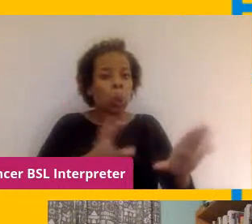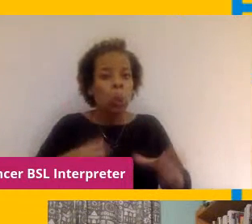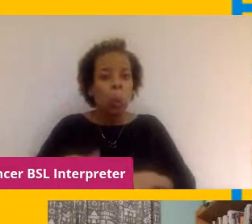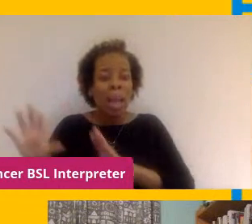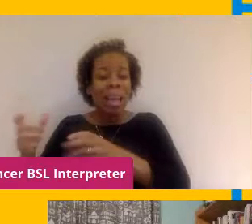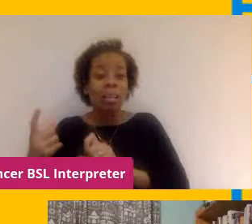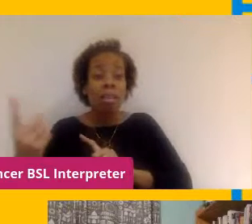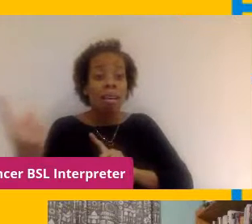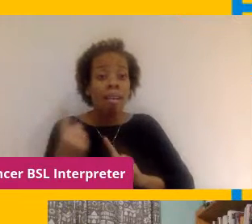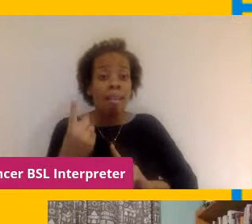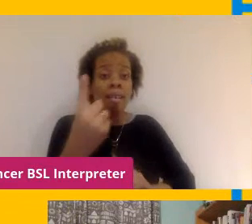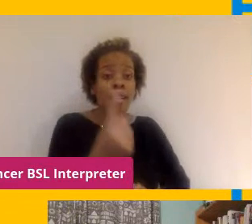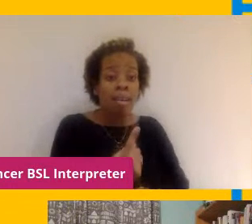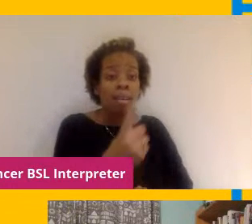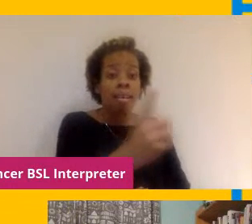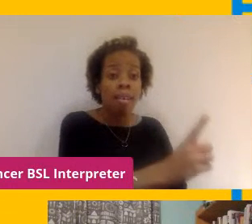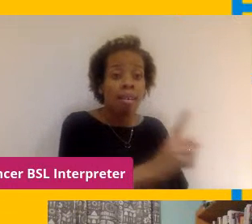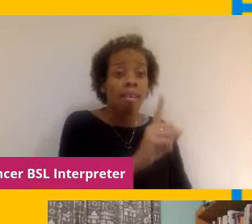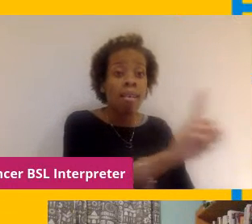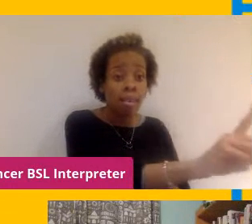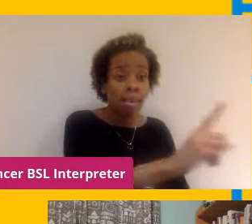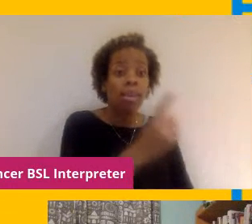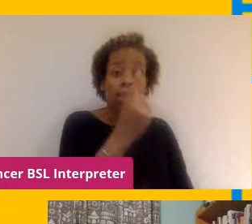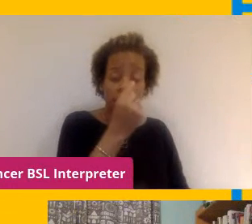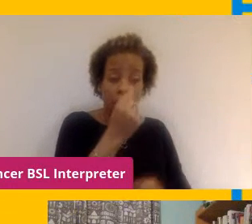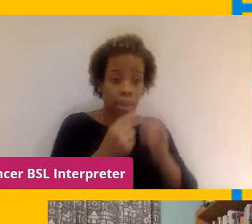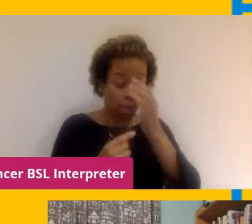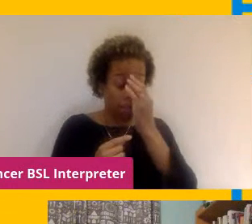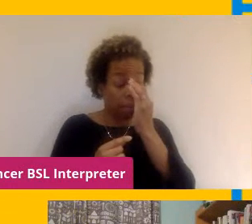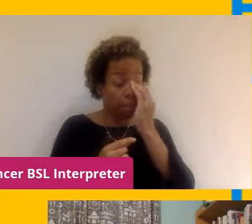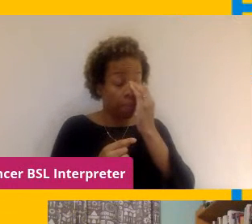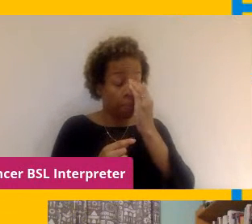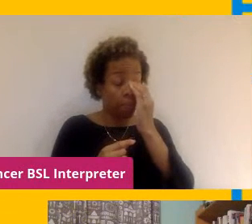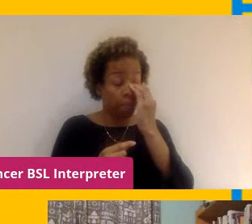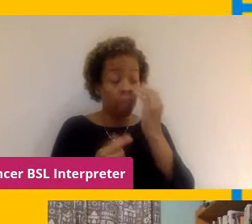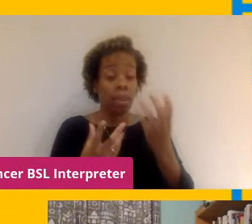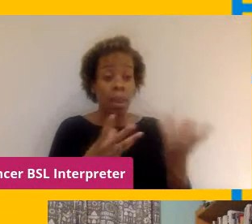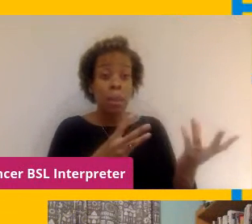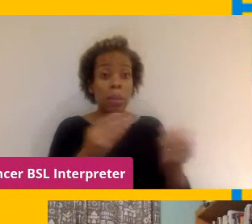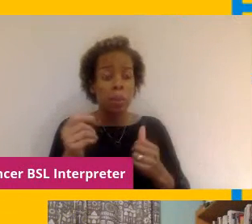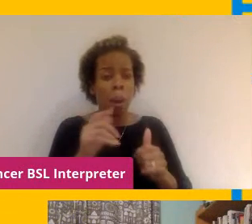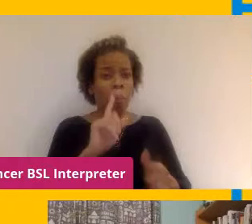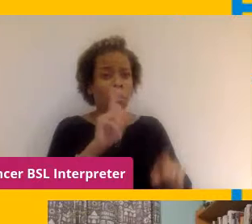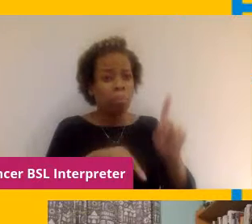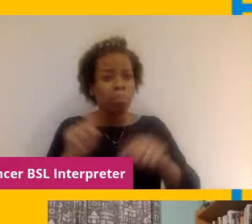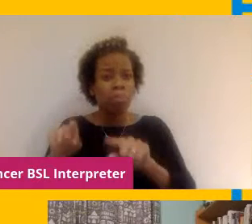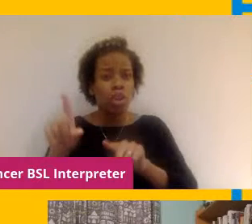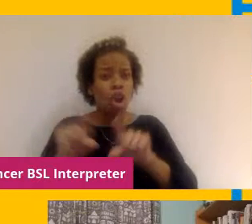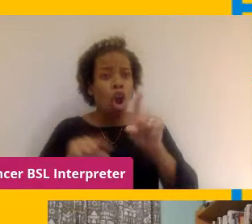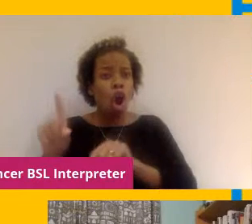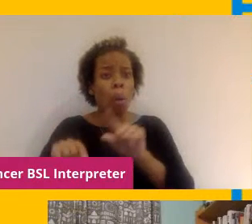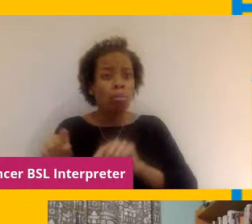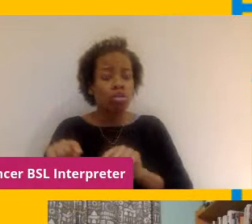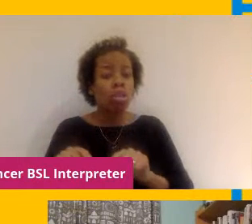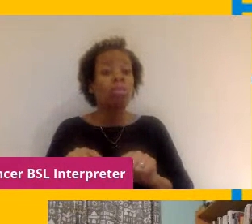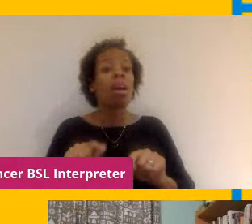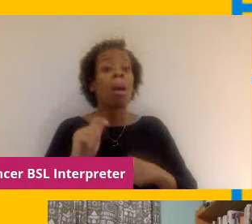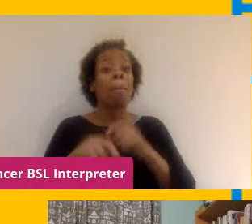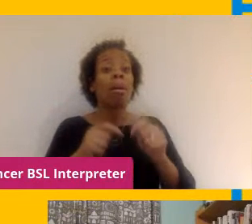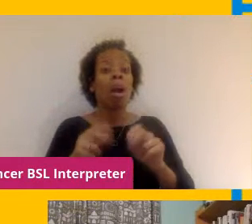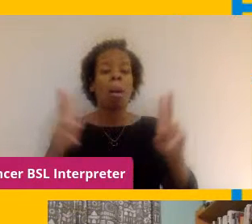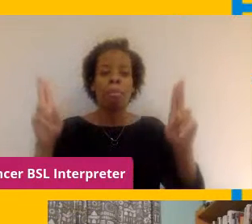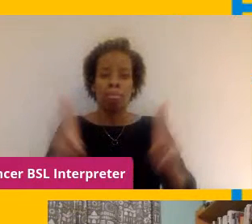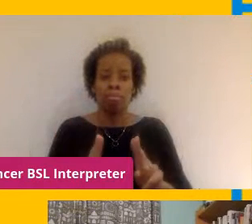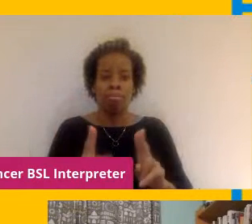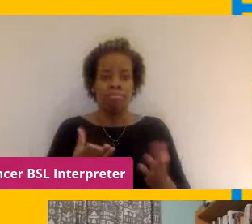of delivering a library service that reduces risks to staff and students of this increased transmission. And I'm conscious as